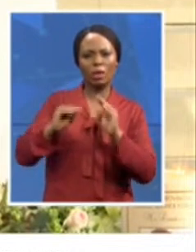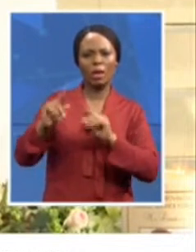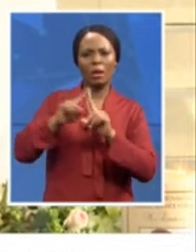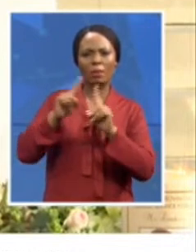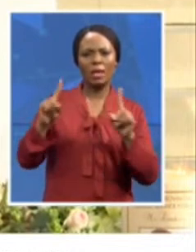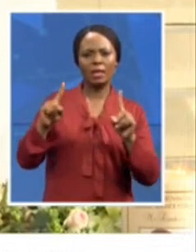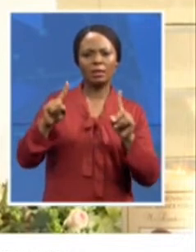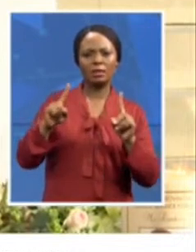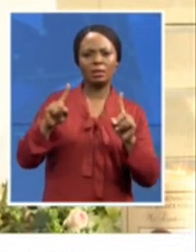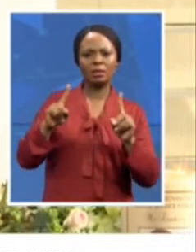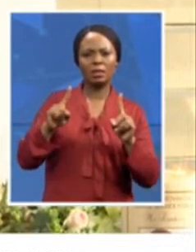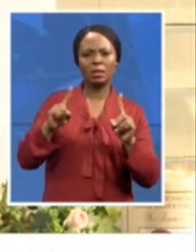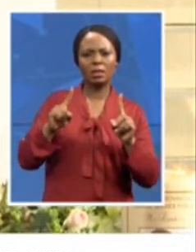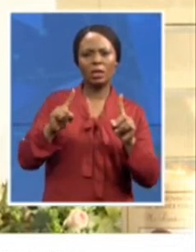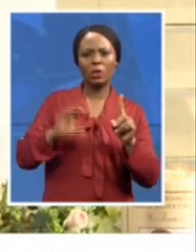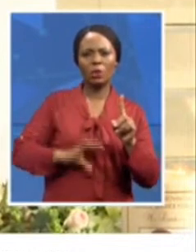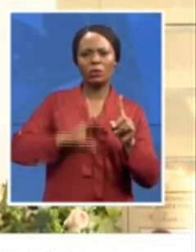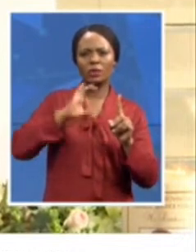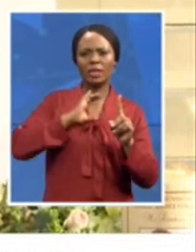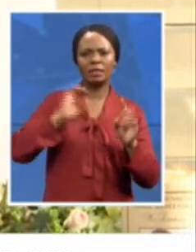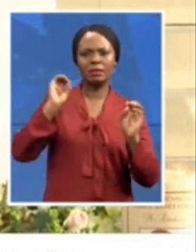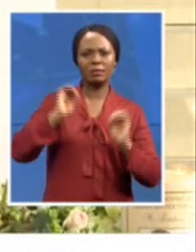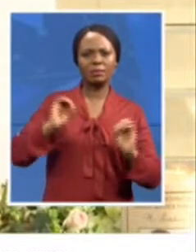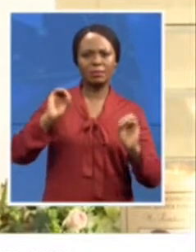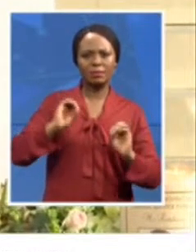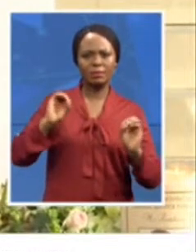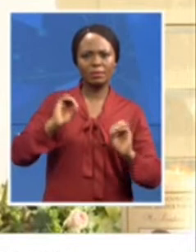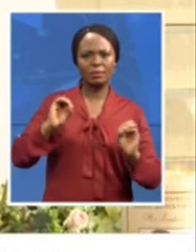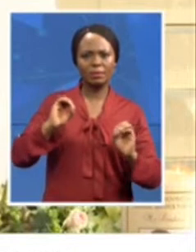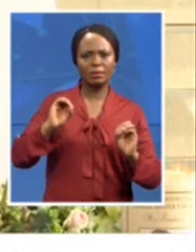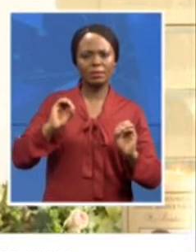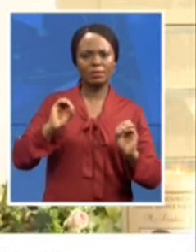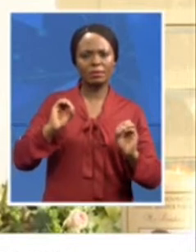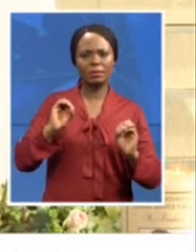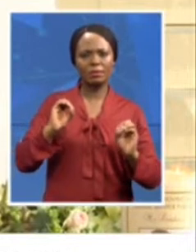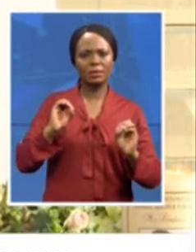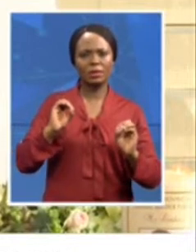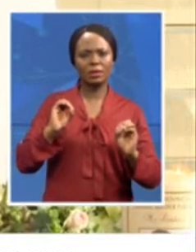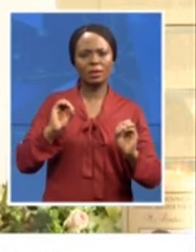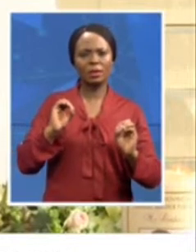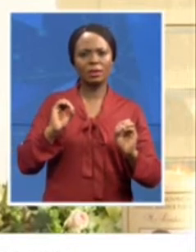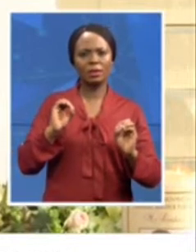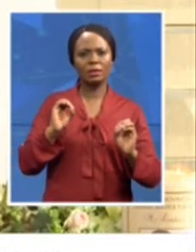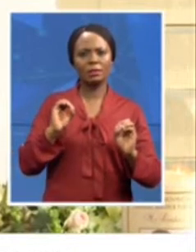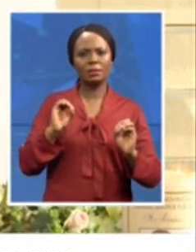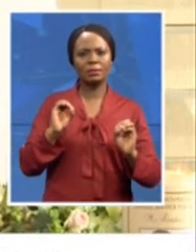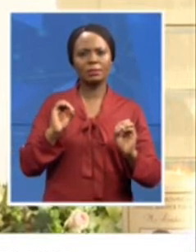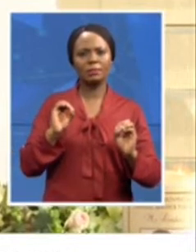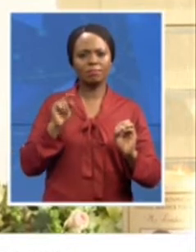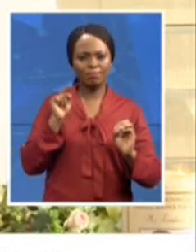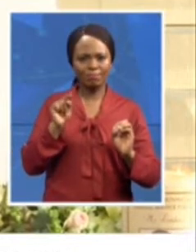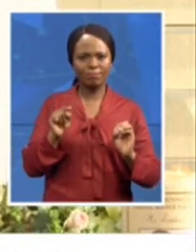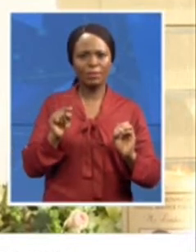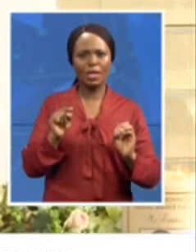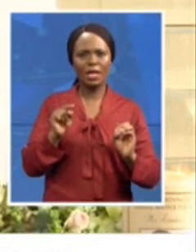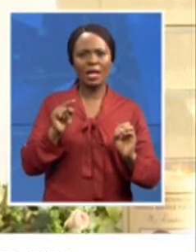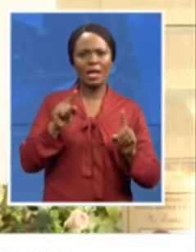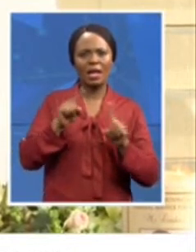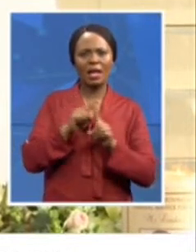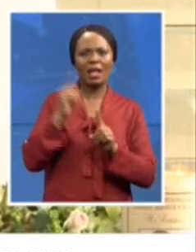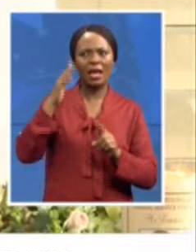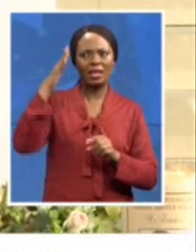From that point, I realized that Goko was not hit with any case of dementia, but that dementia was hit with a case of Goko Lindi.